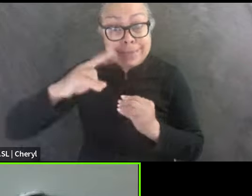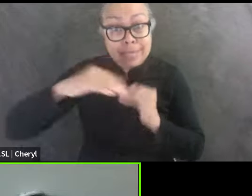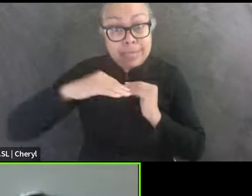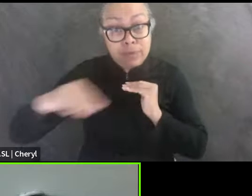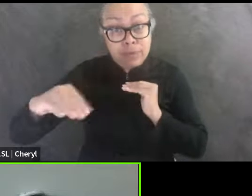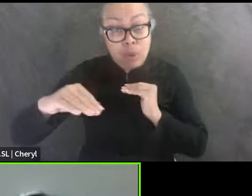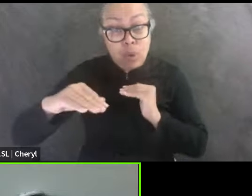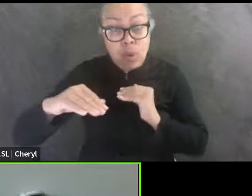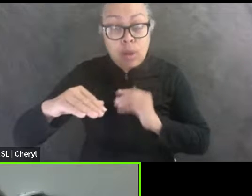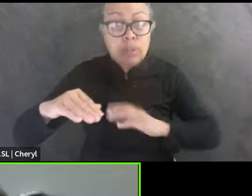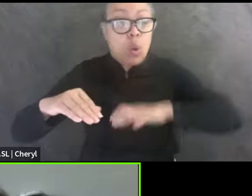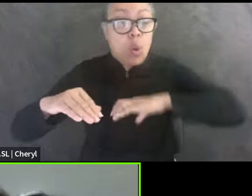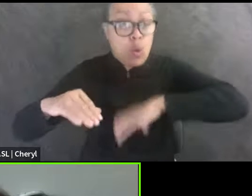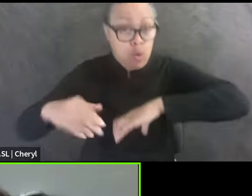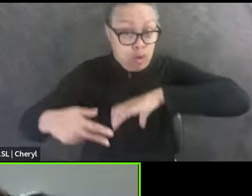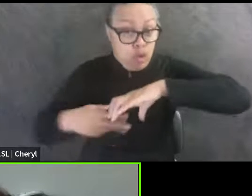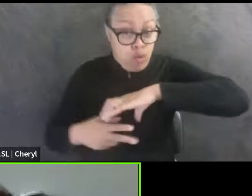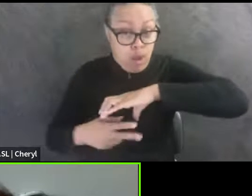the works at some point.